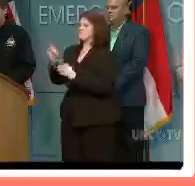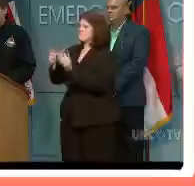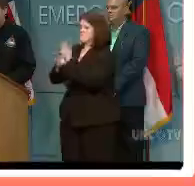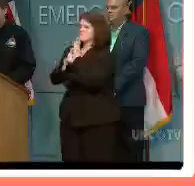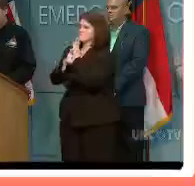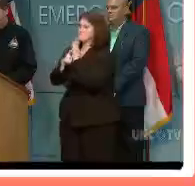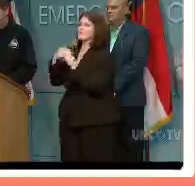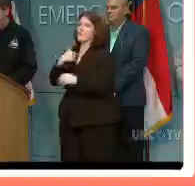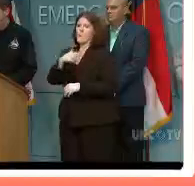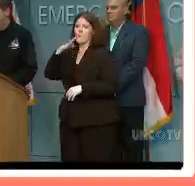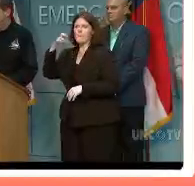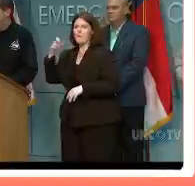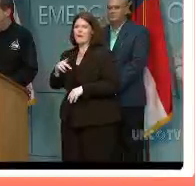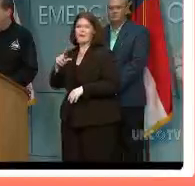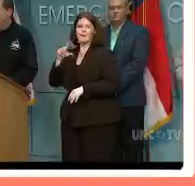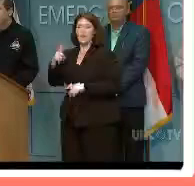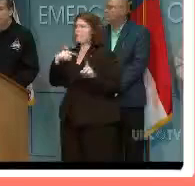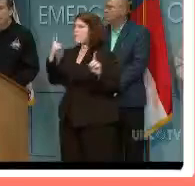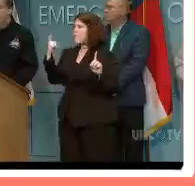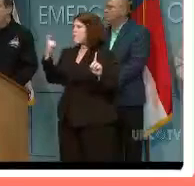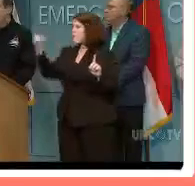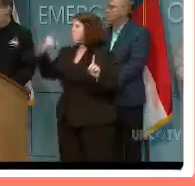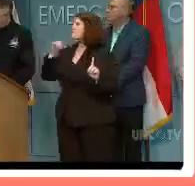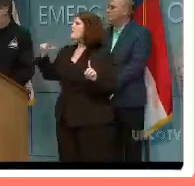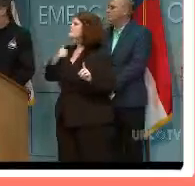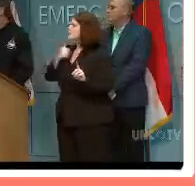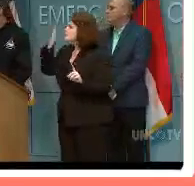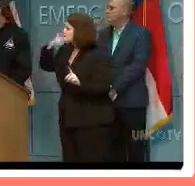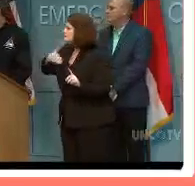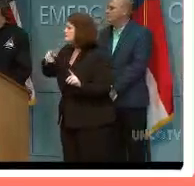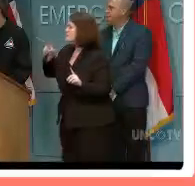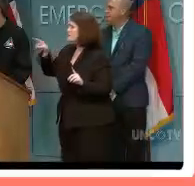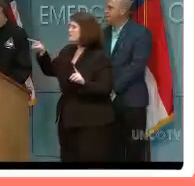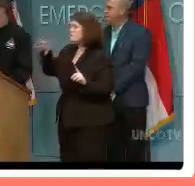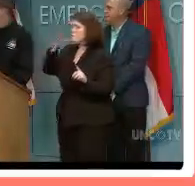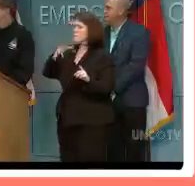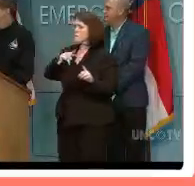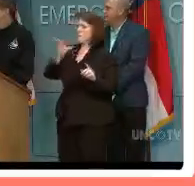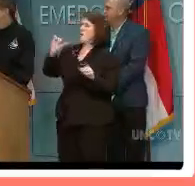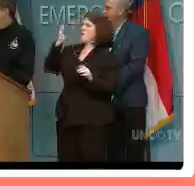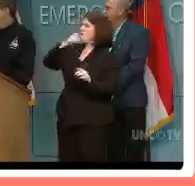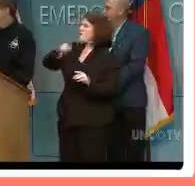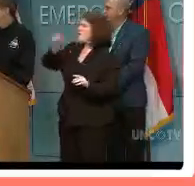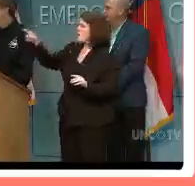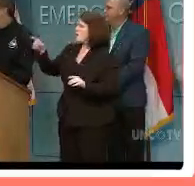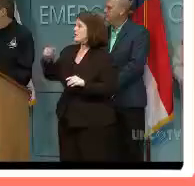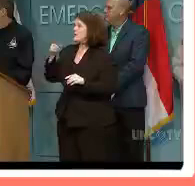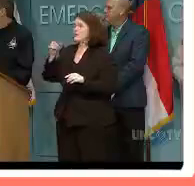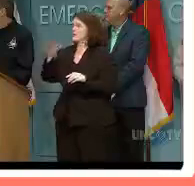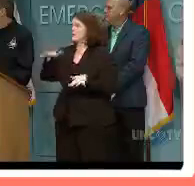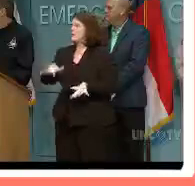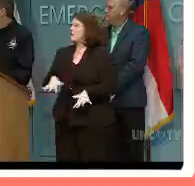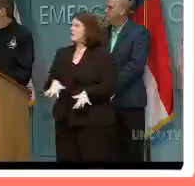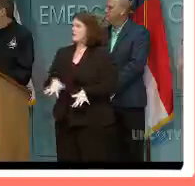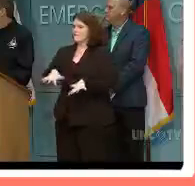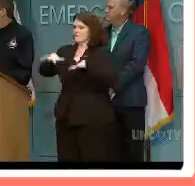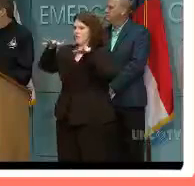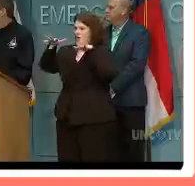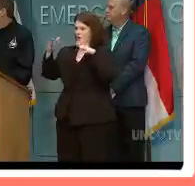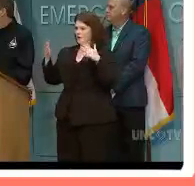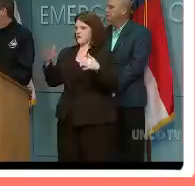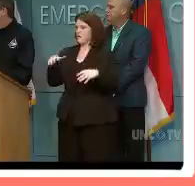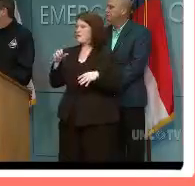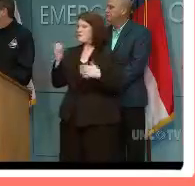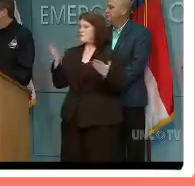All right, we will be back. Let you know when. Oh, I'm sorry. Yeah, sorry. Oh. What's the risk of flooding in the Raleigh area itself,